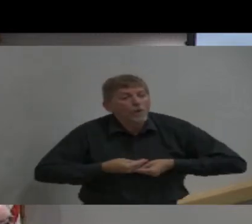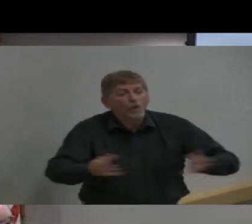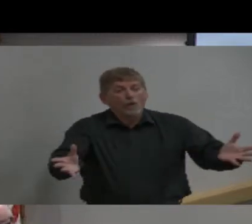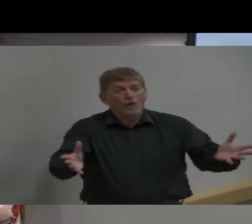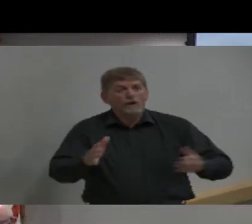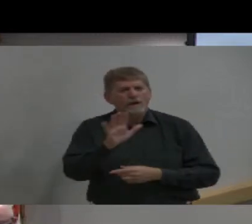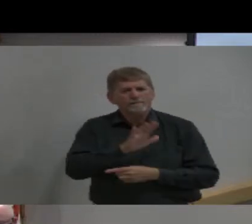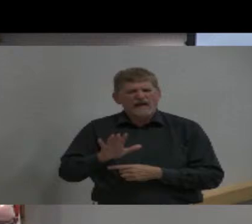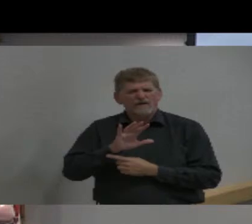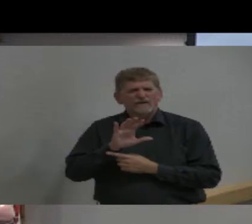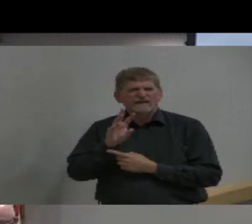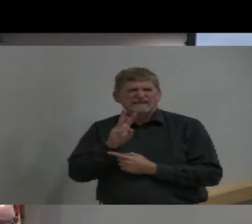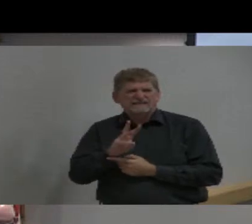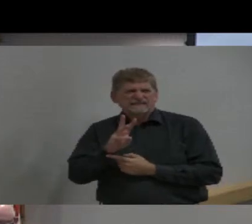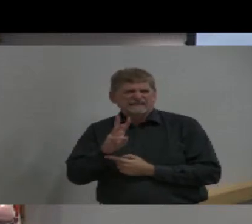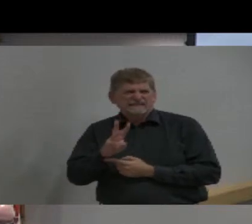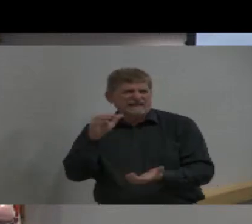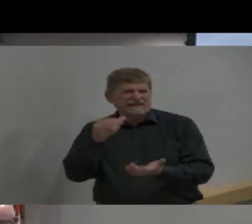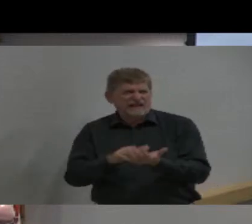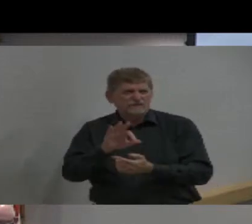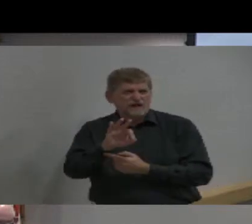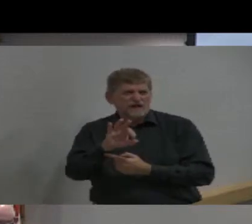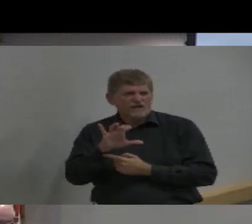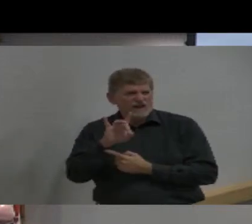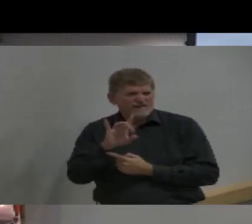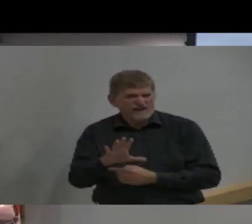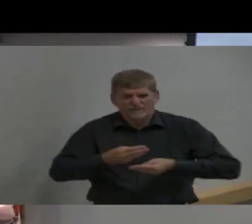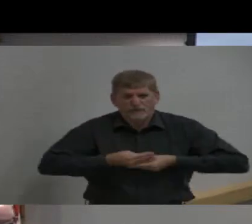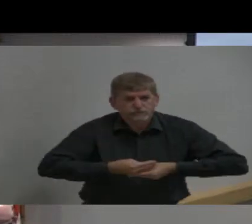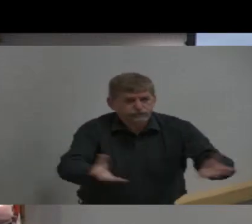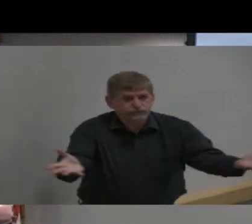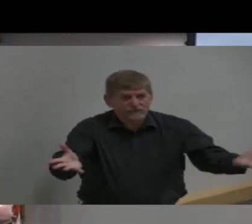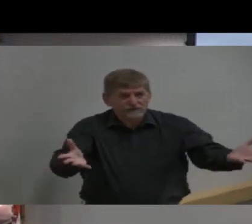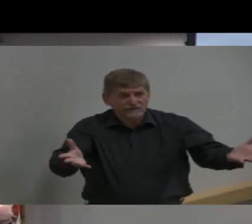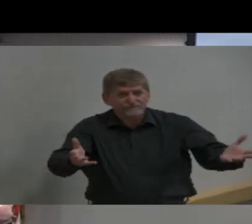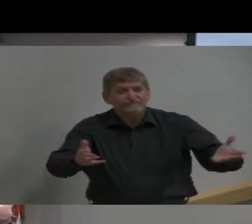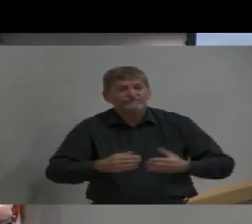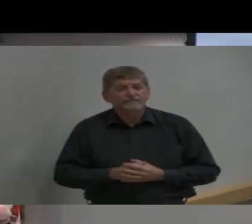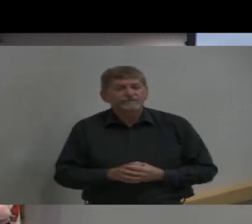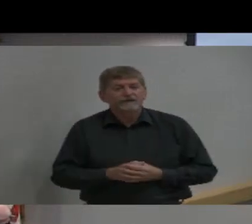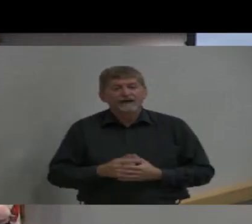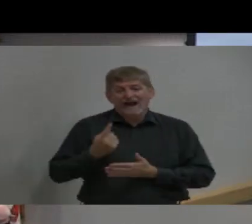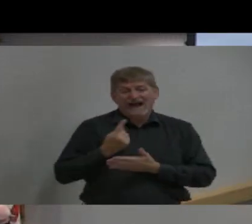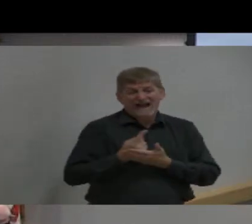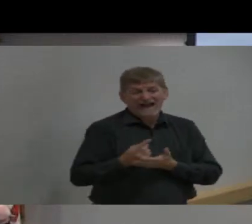Tippecanoe County since the beginning of the pandemic. In the last week, we've tested